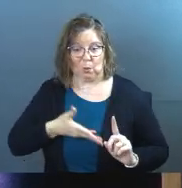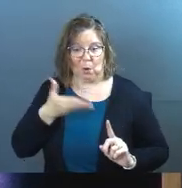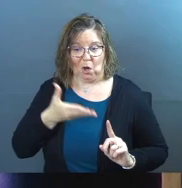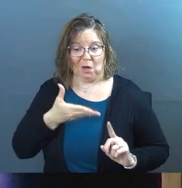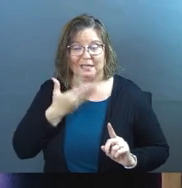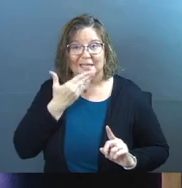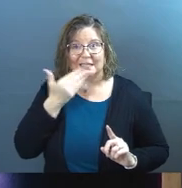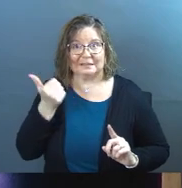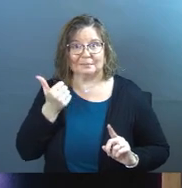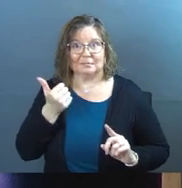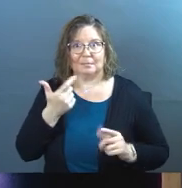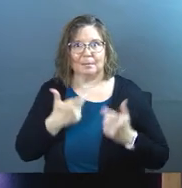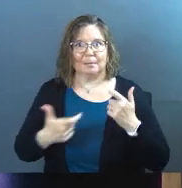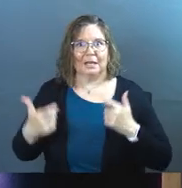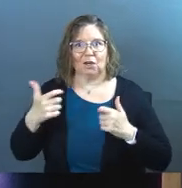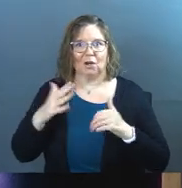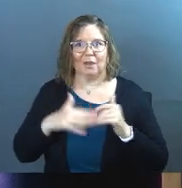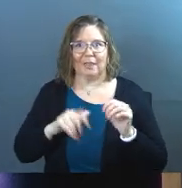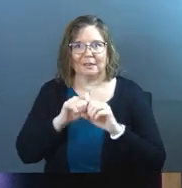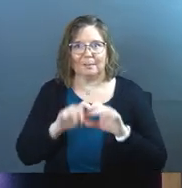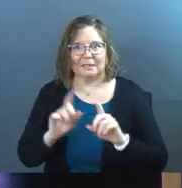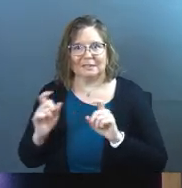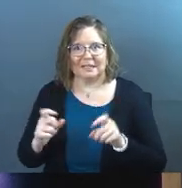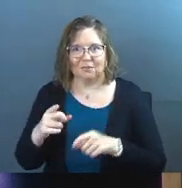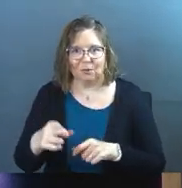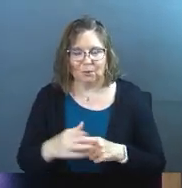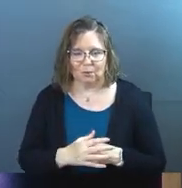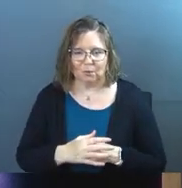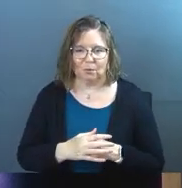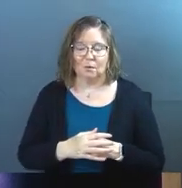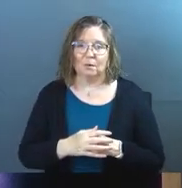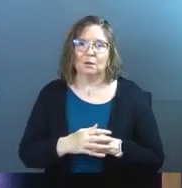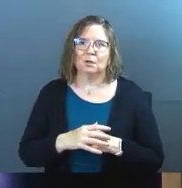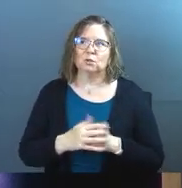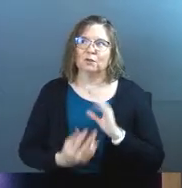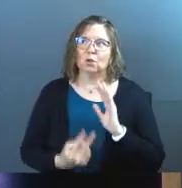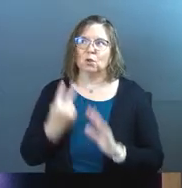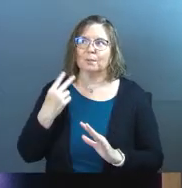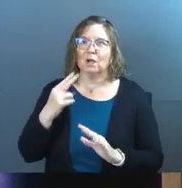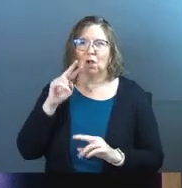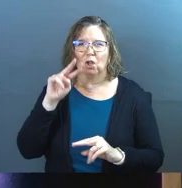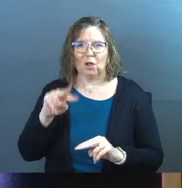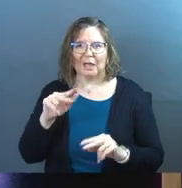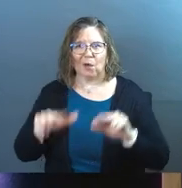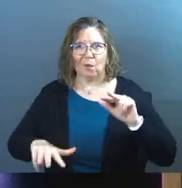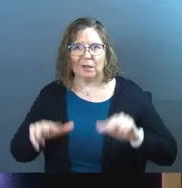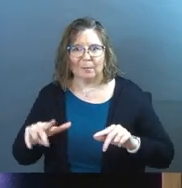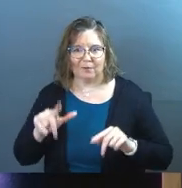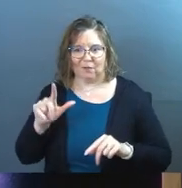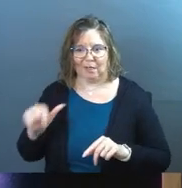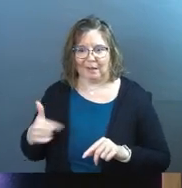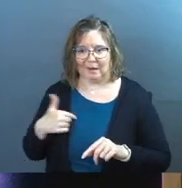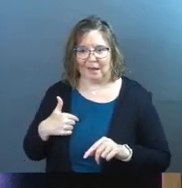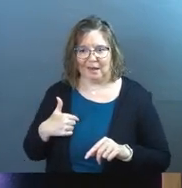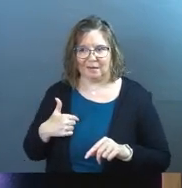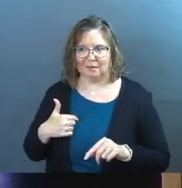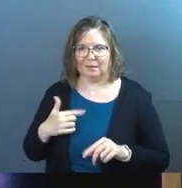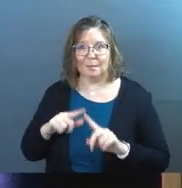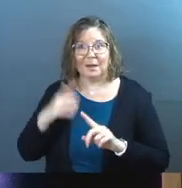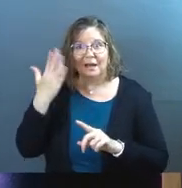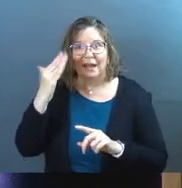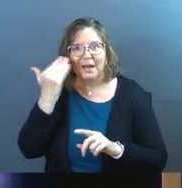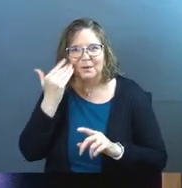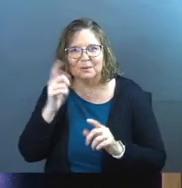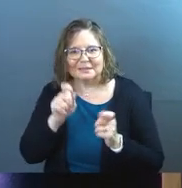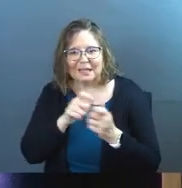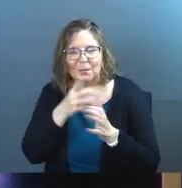And again, back to the words of Jesus, look how clumsy it was for Linda and I. God knows the future. God knows exactly what